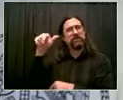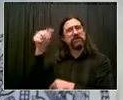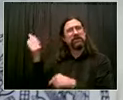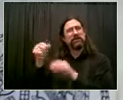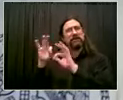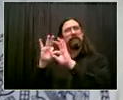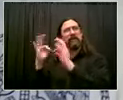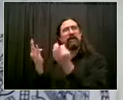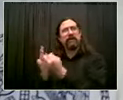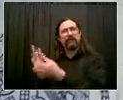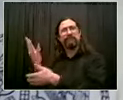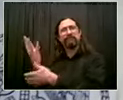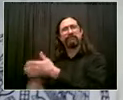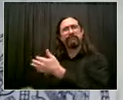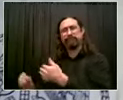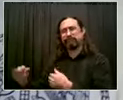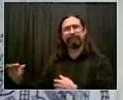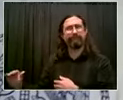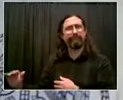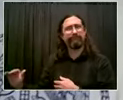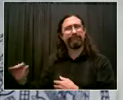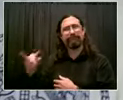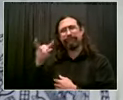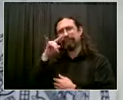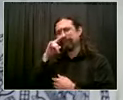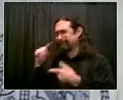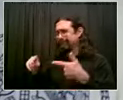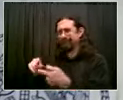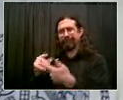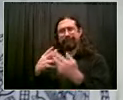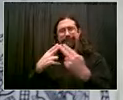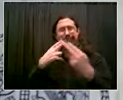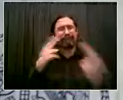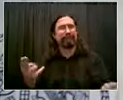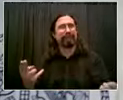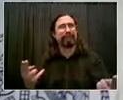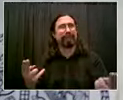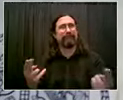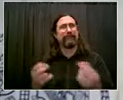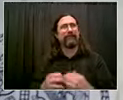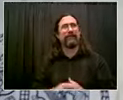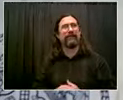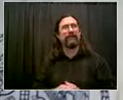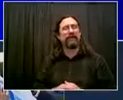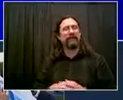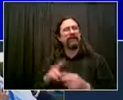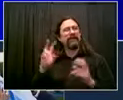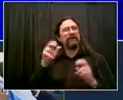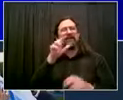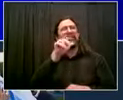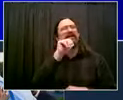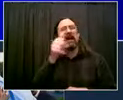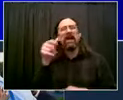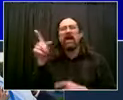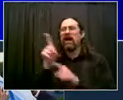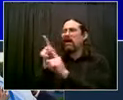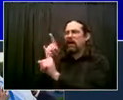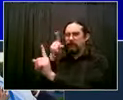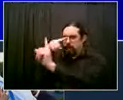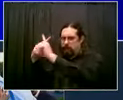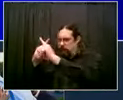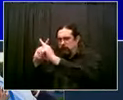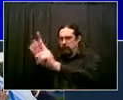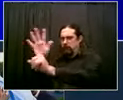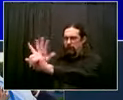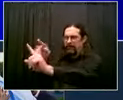the loss they felt, seeing it happen again. It's not acceptable. It has to stop. It